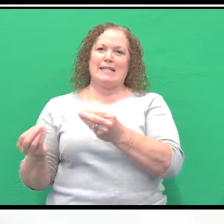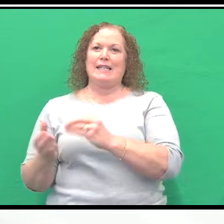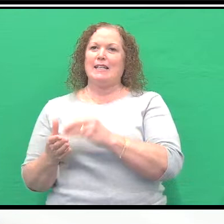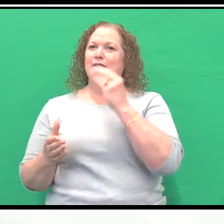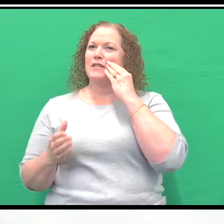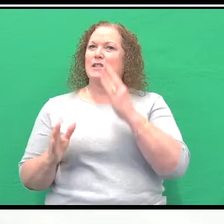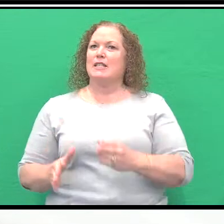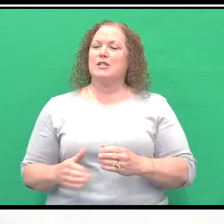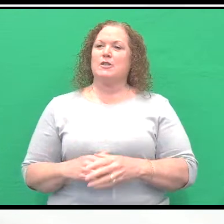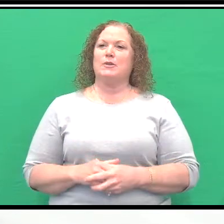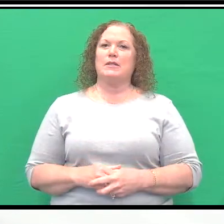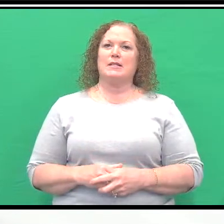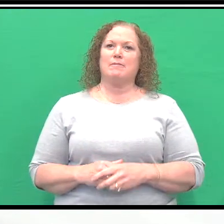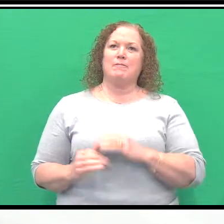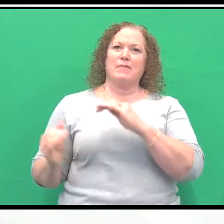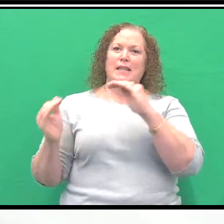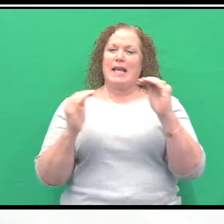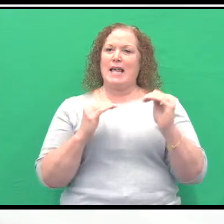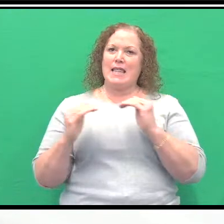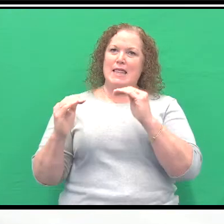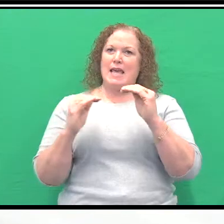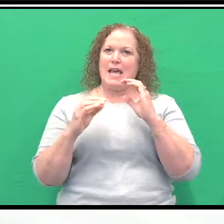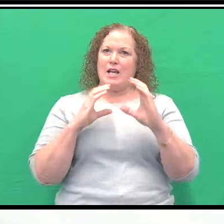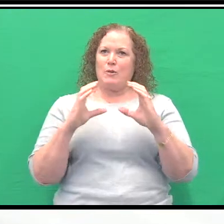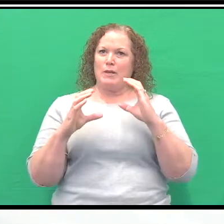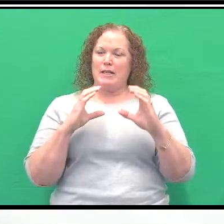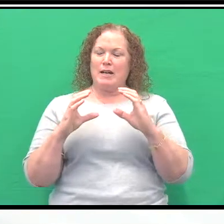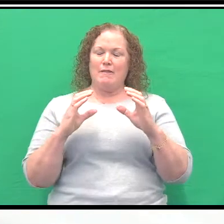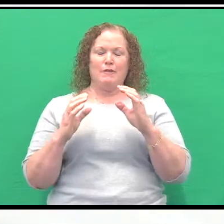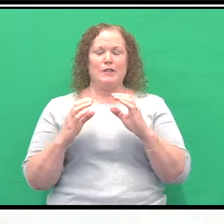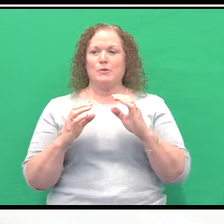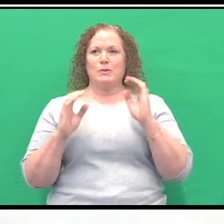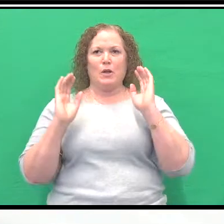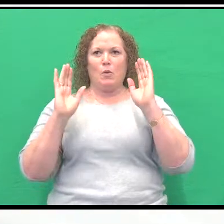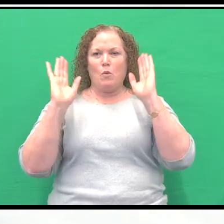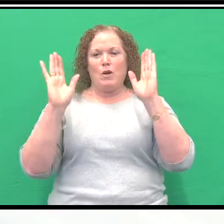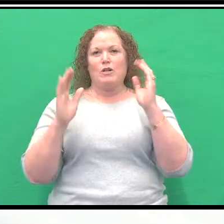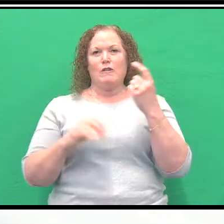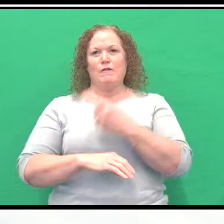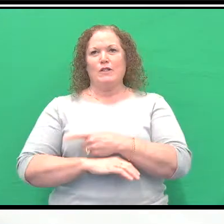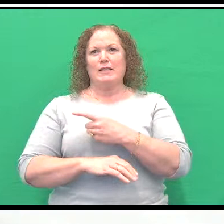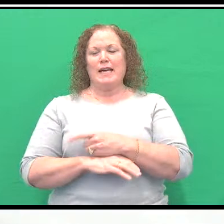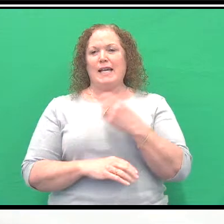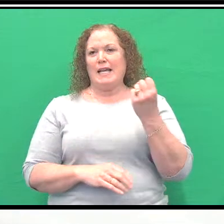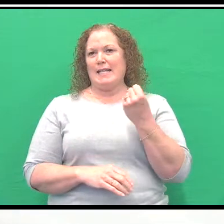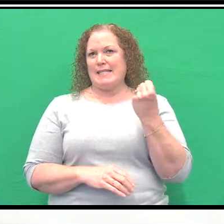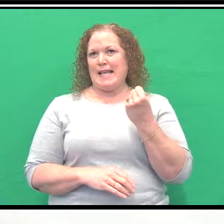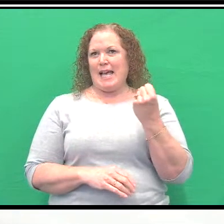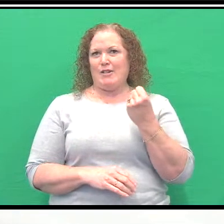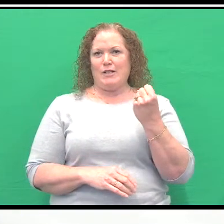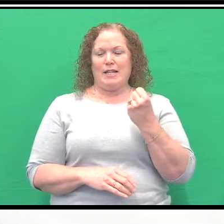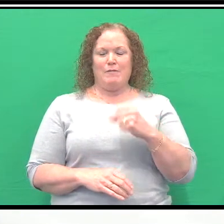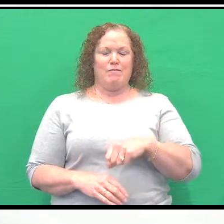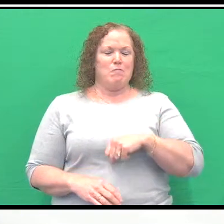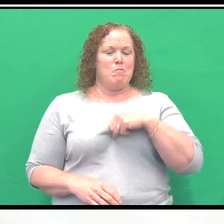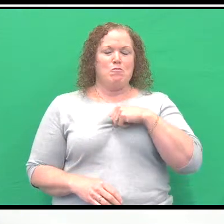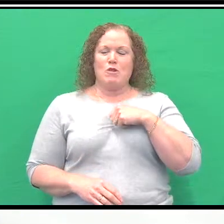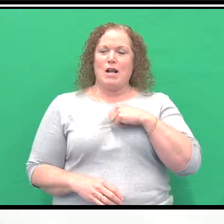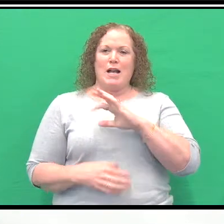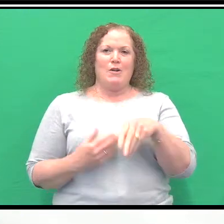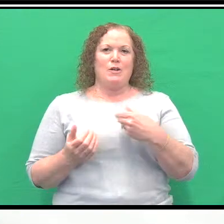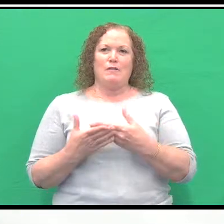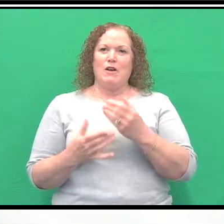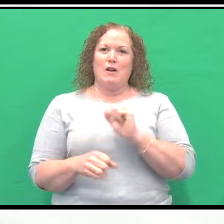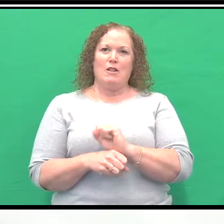Equity Conference has already been mentioned, but what a great day that was on Saturday. So proud of all of the work and all of the people